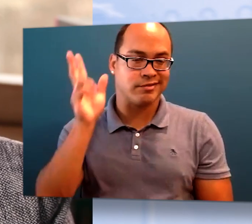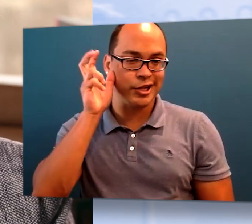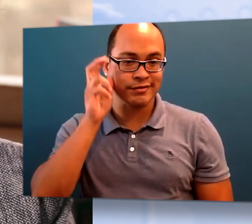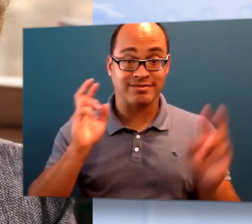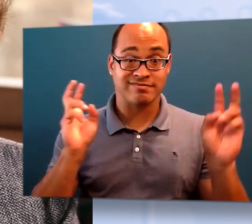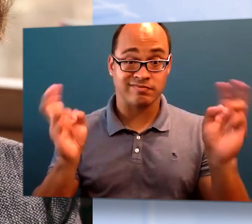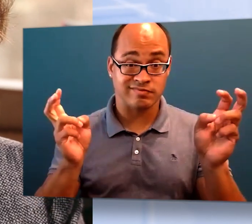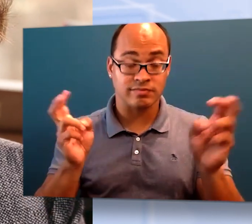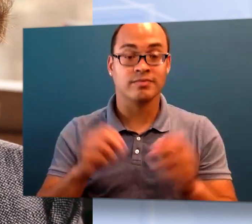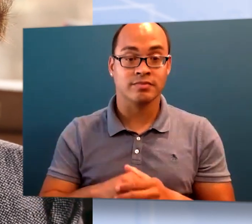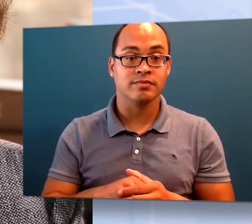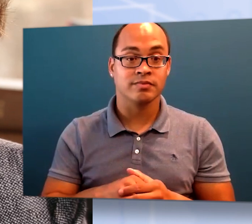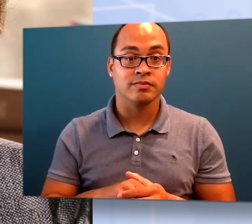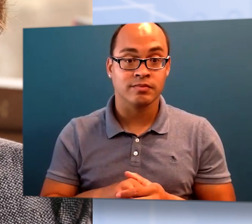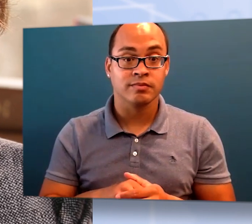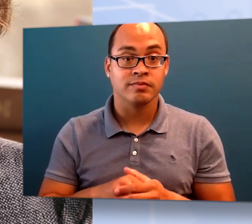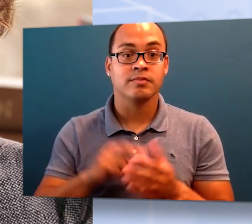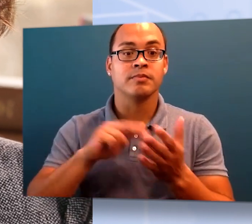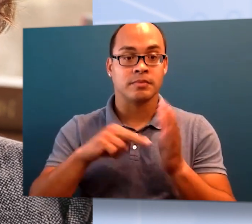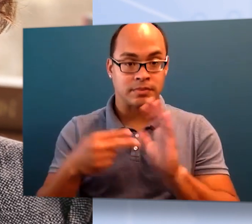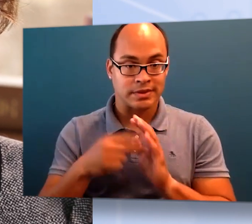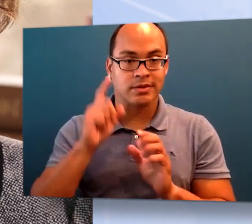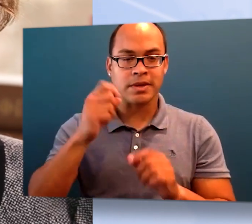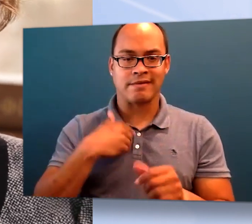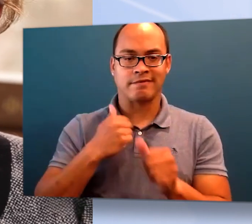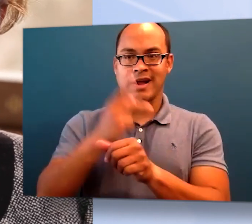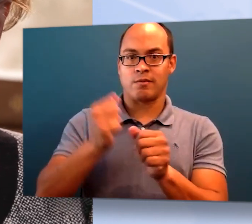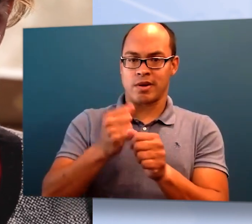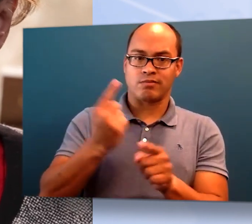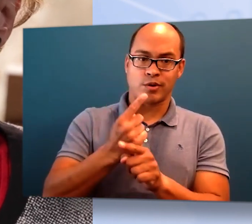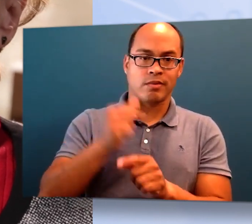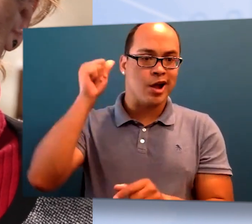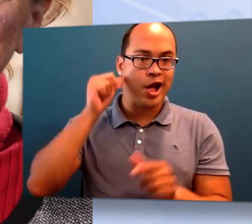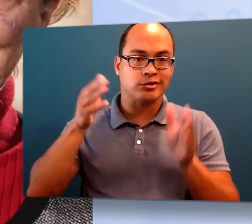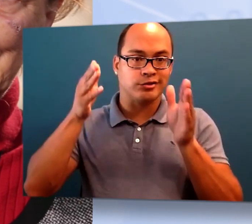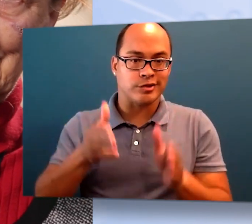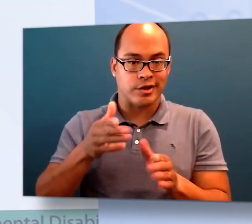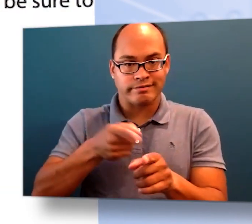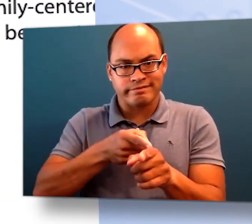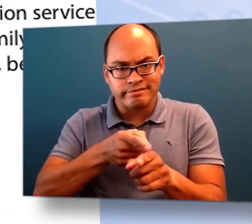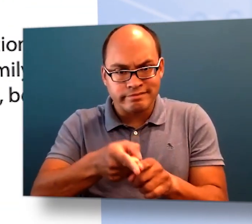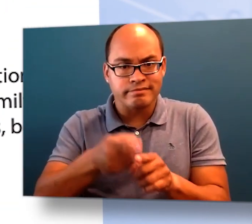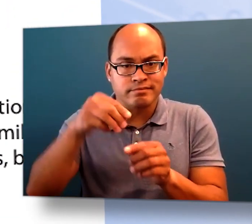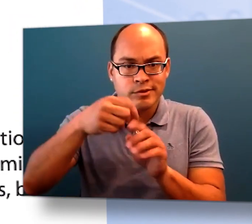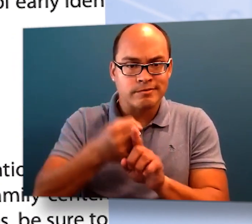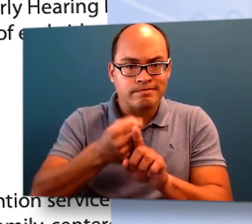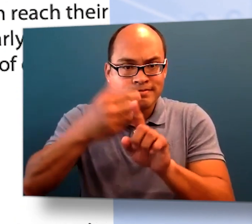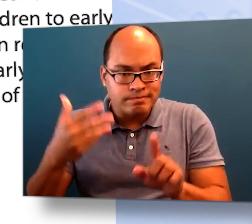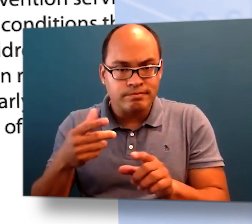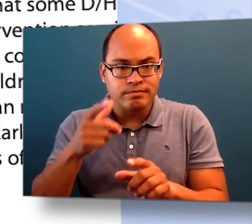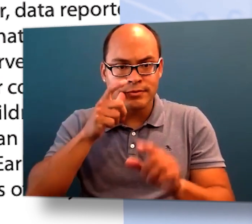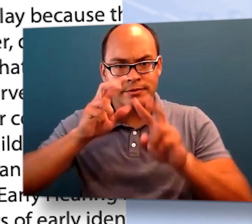screen definitely will have follow-up with a qualified audiologist who is skilled in assessing infants and young